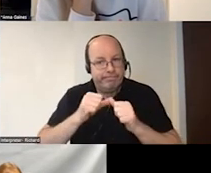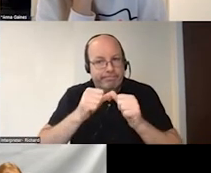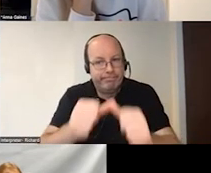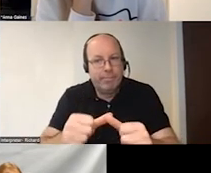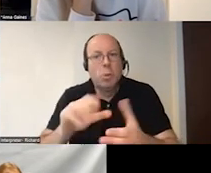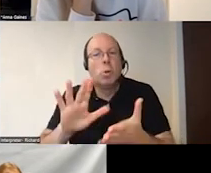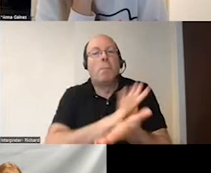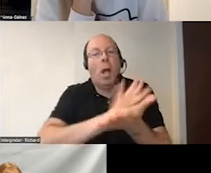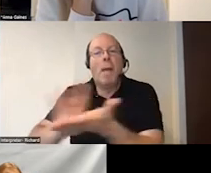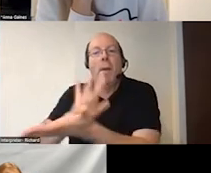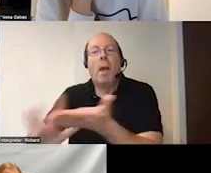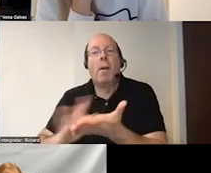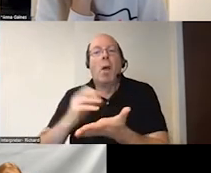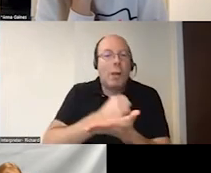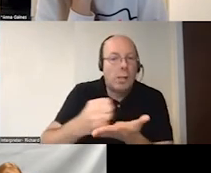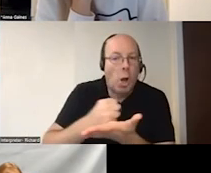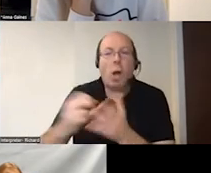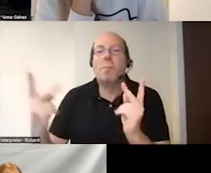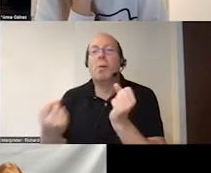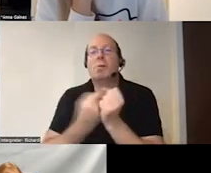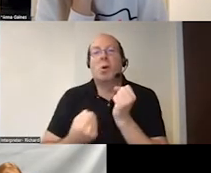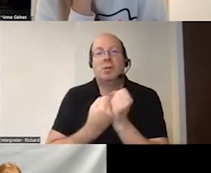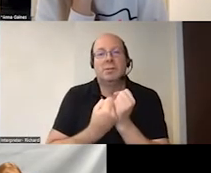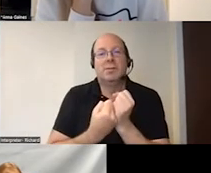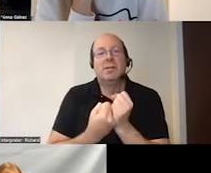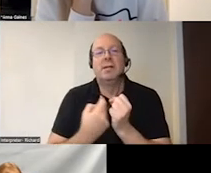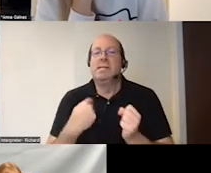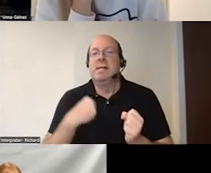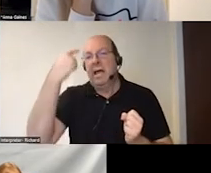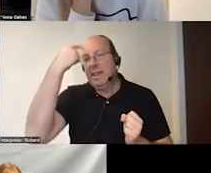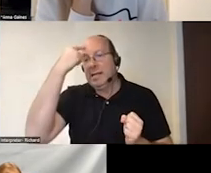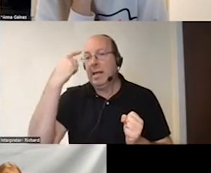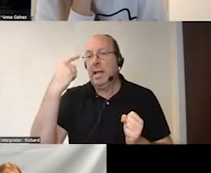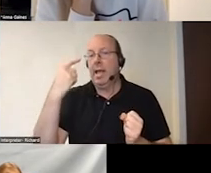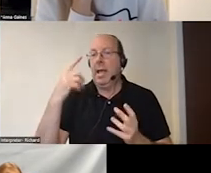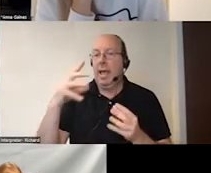our credit cards and people who helped us. So I think just adding that